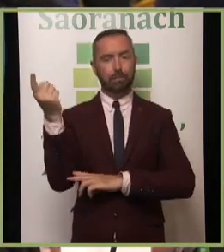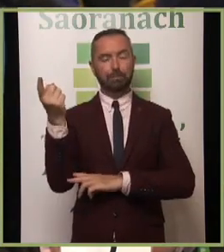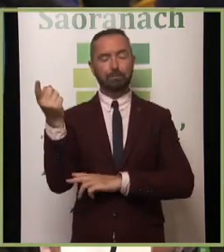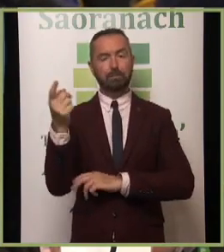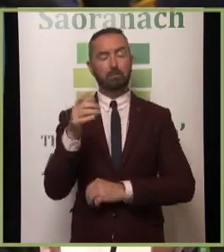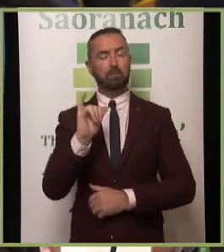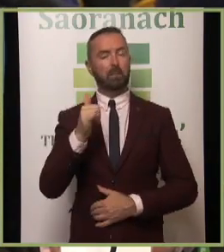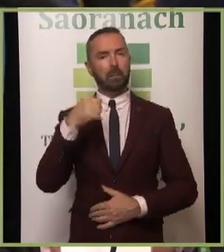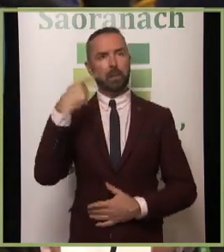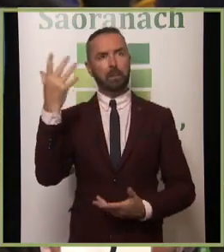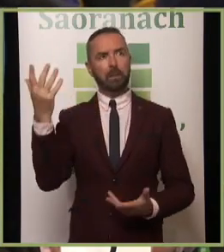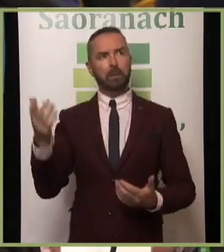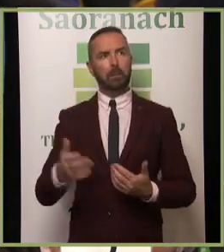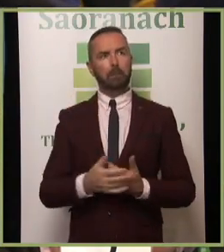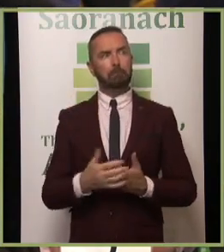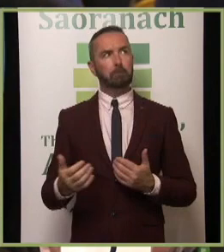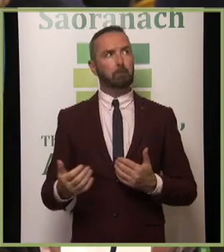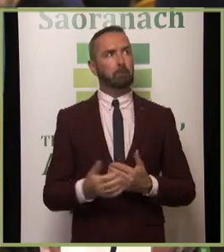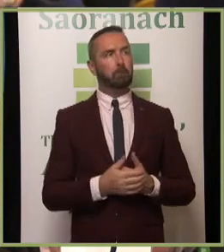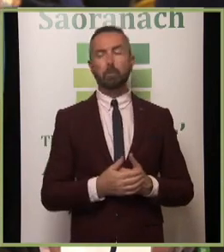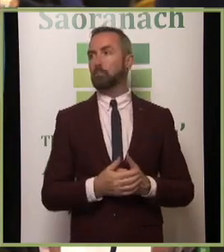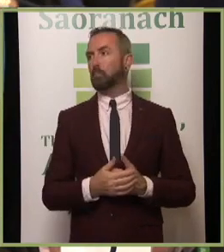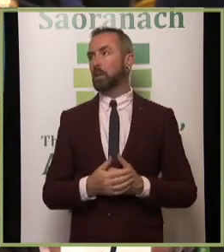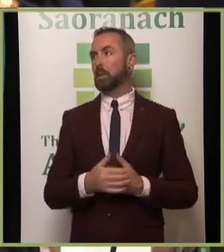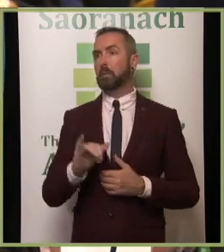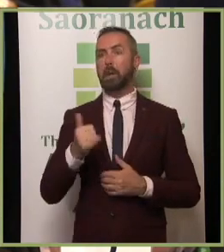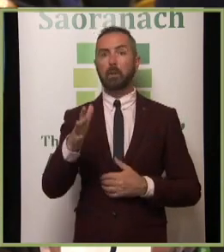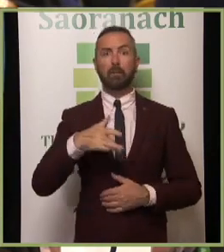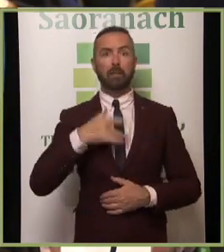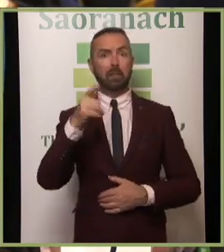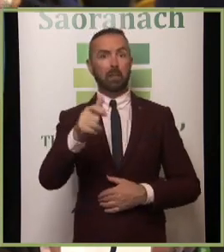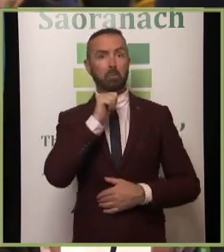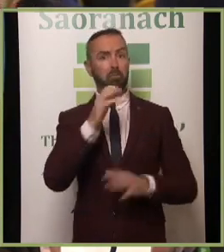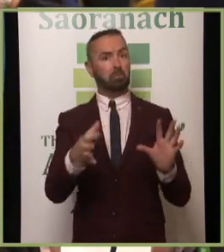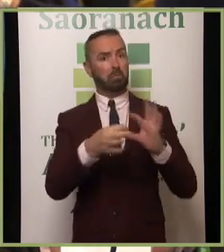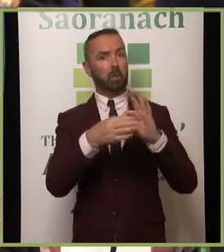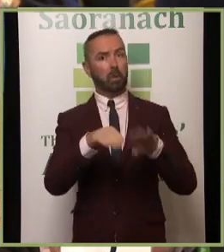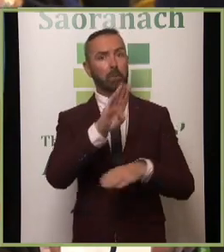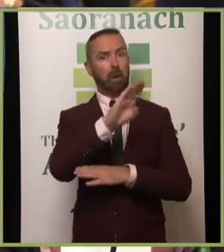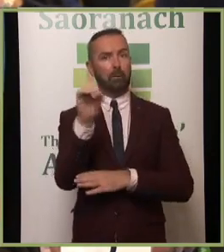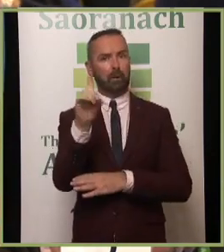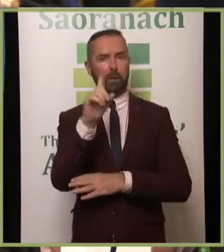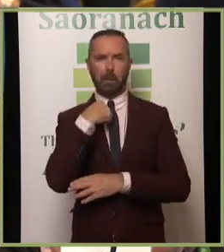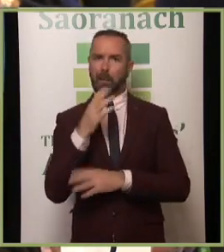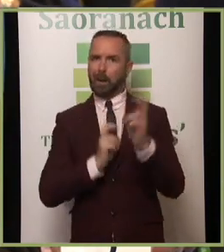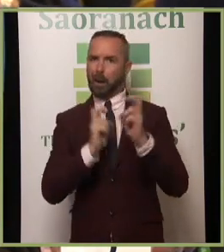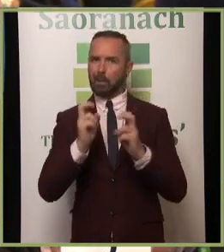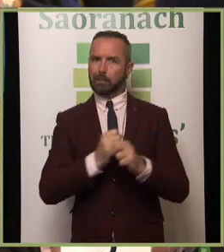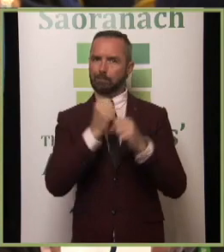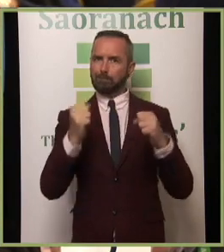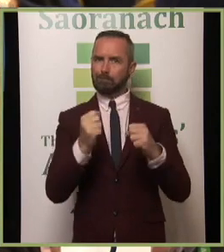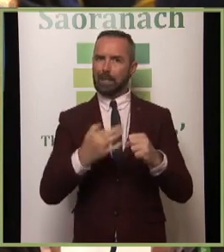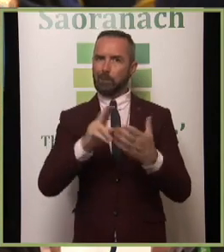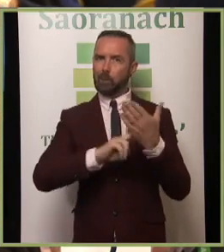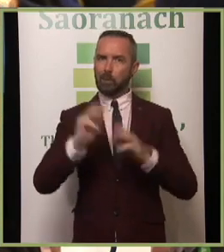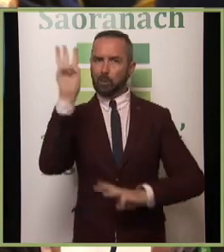you might say that what's down here have nothing to do with biodiversity, but my argument is if we're